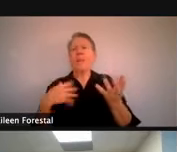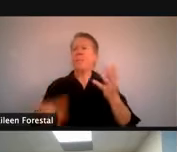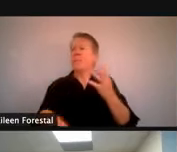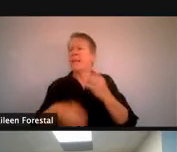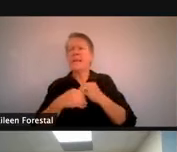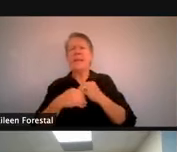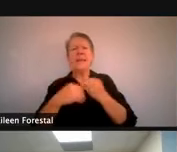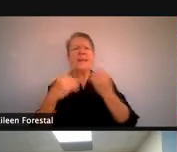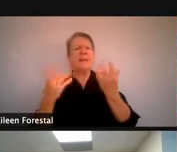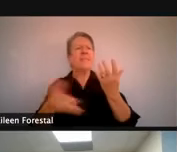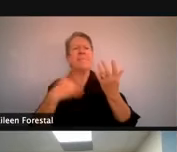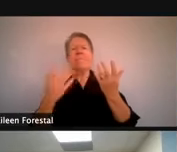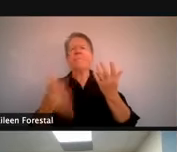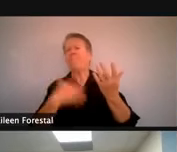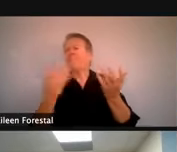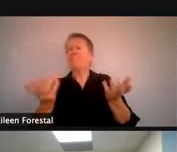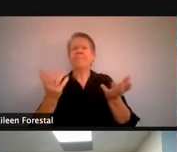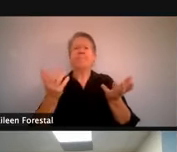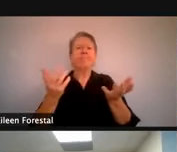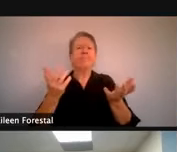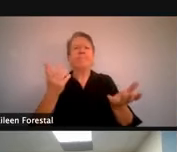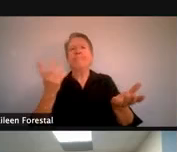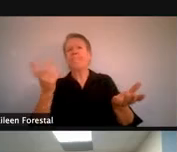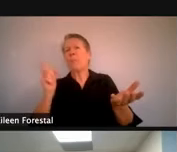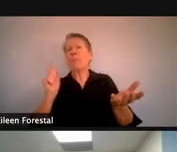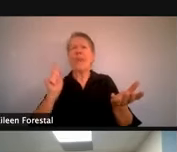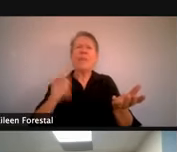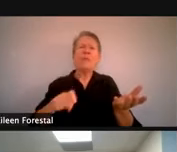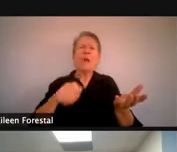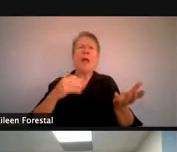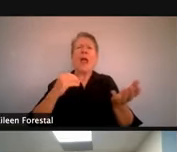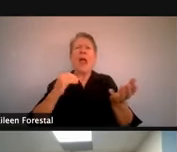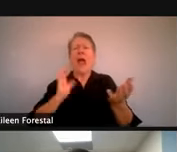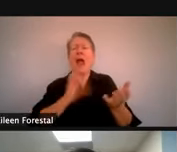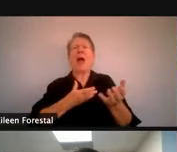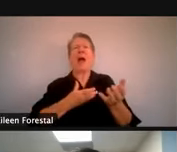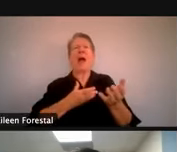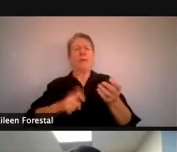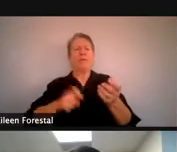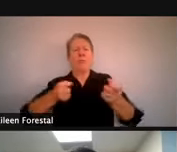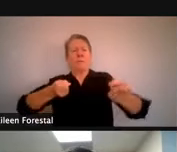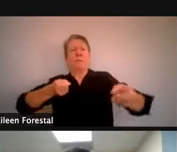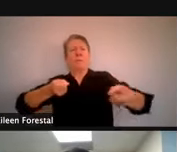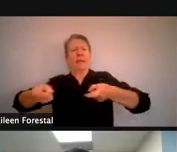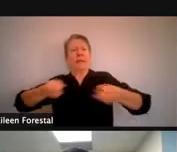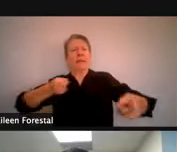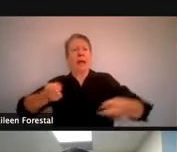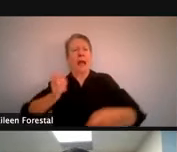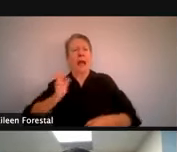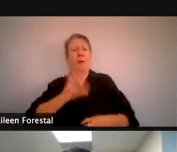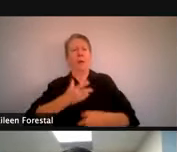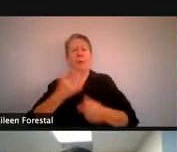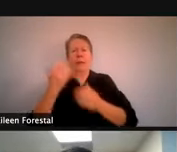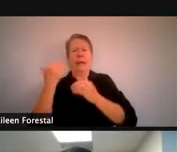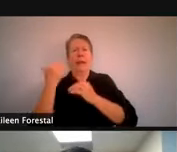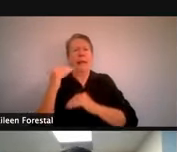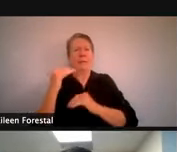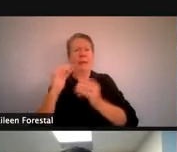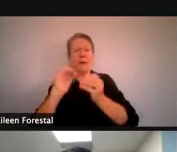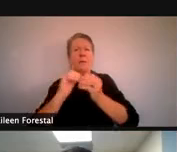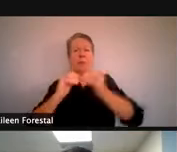say explicitly enough, capacity management, even inside your own house. To this day, my wife and I do not sit at the